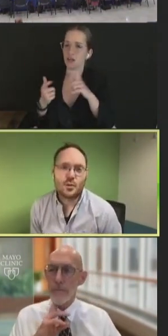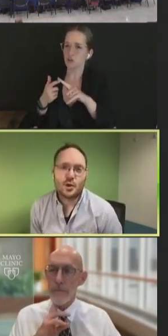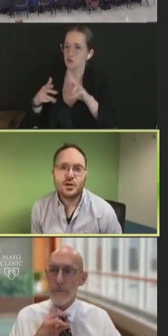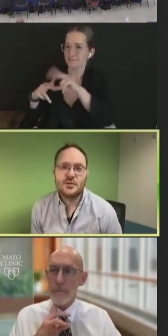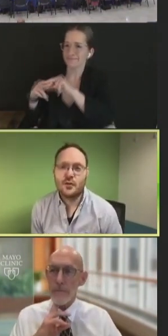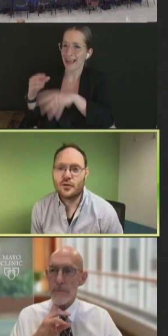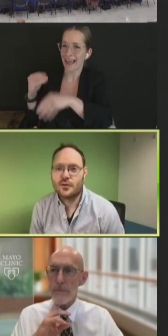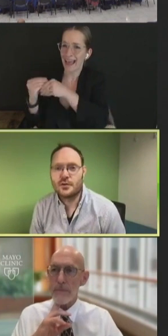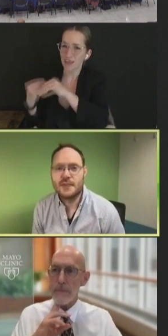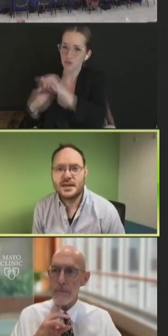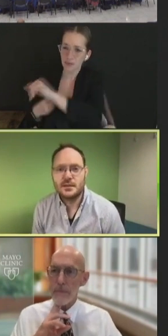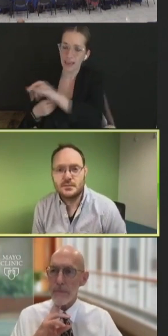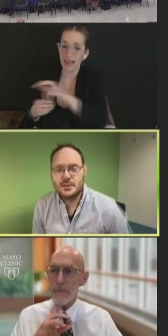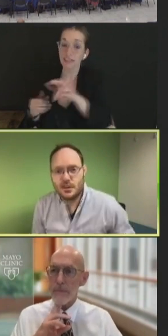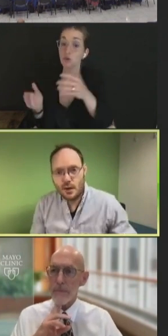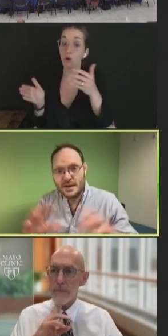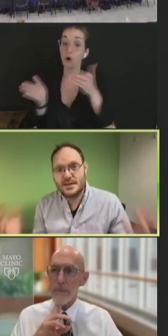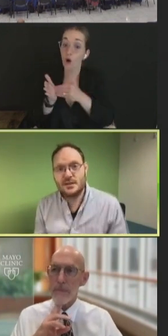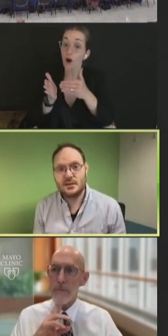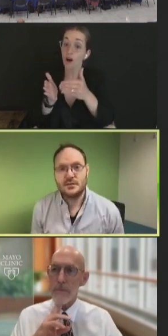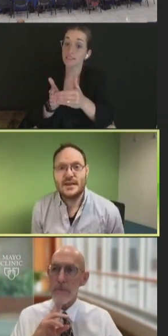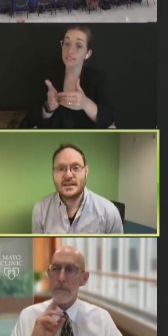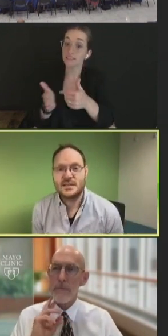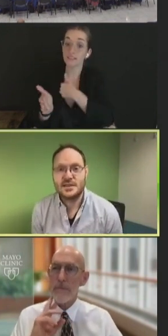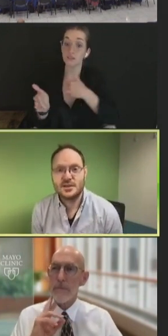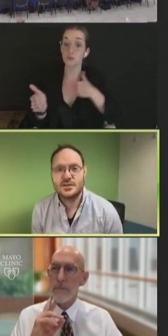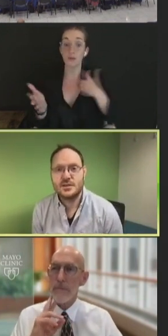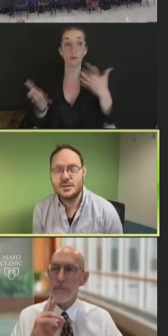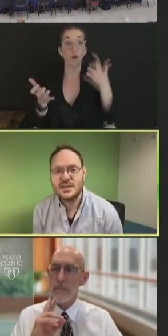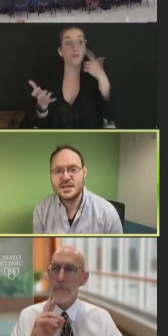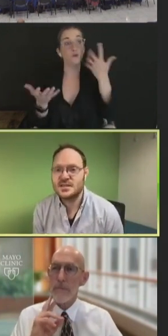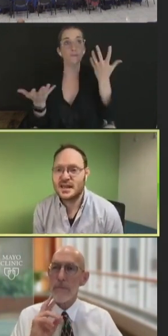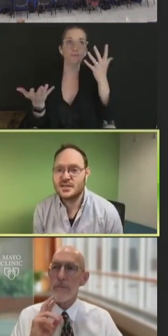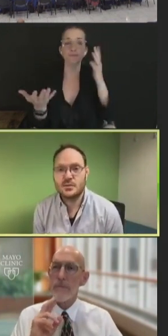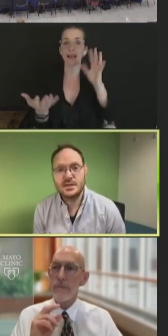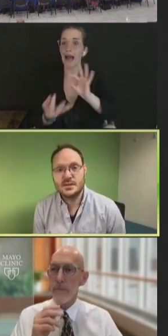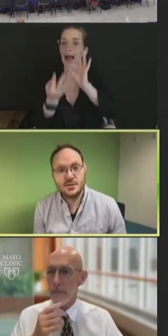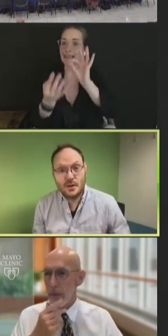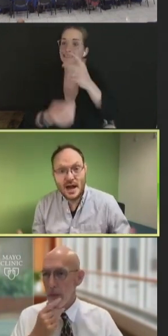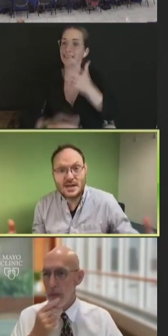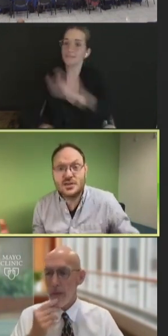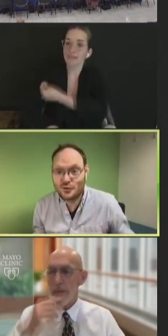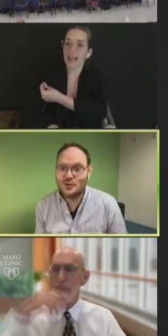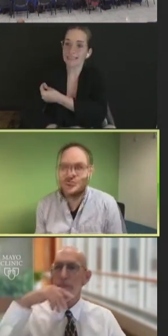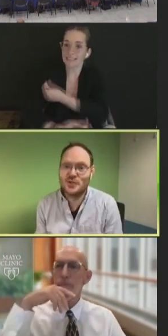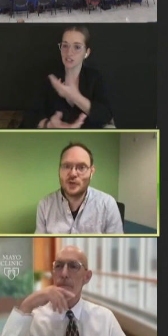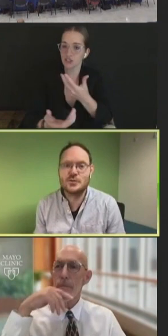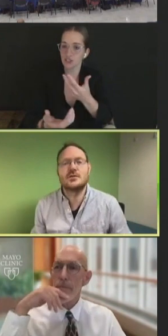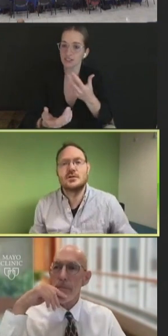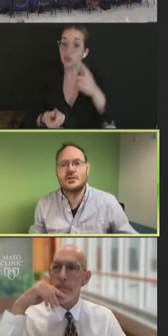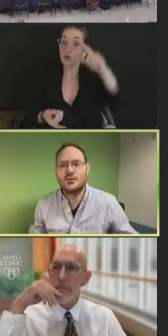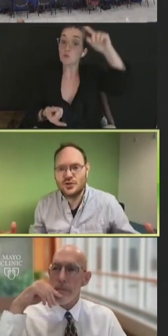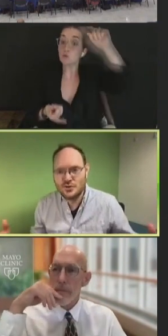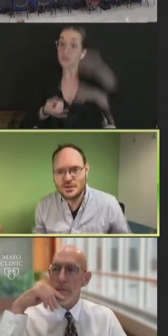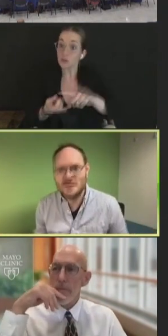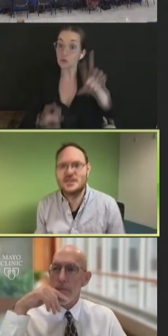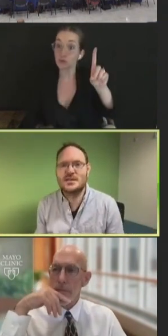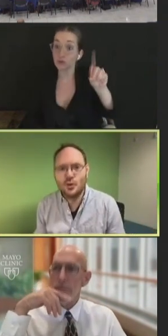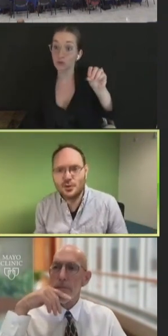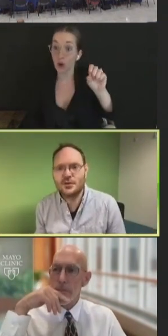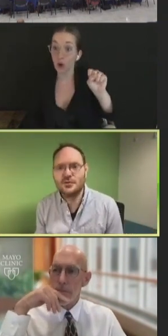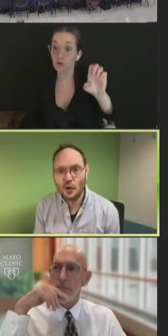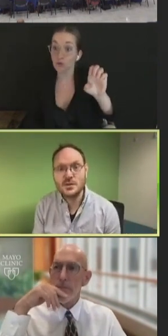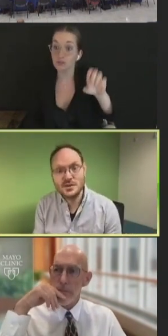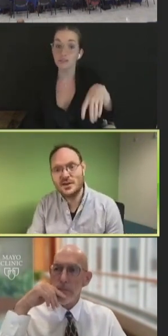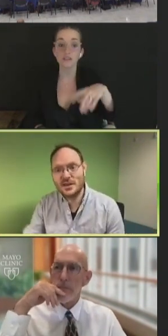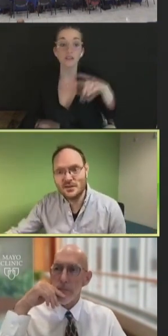often what we're looking for many, ideal vaccine or immunization schedules is to actually reduce the dose, reduce this